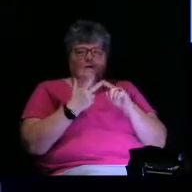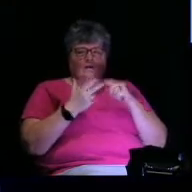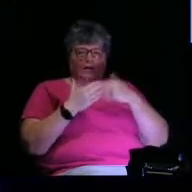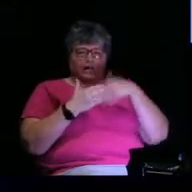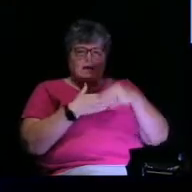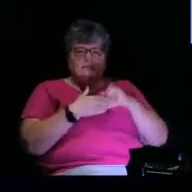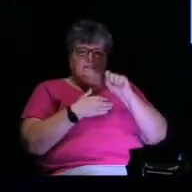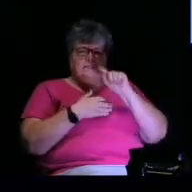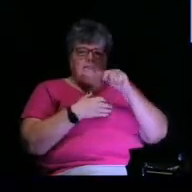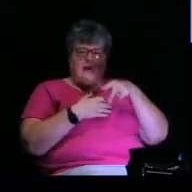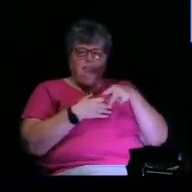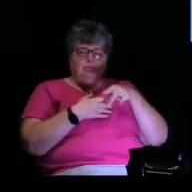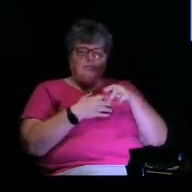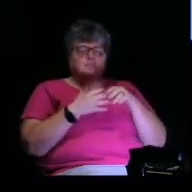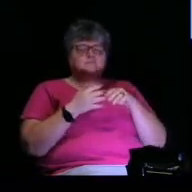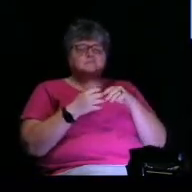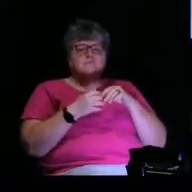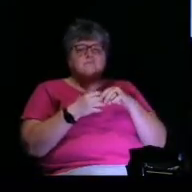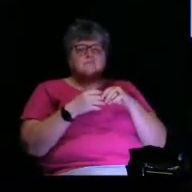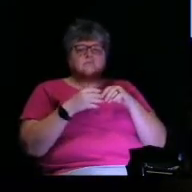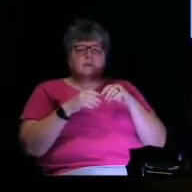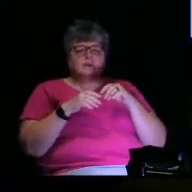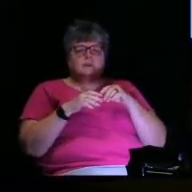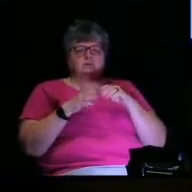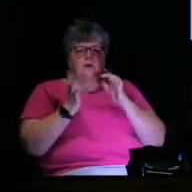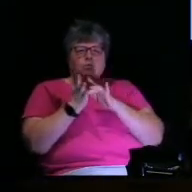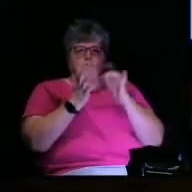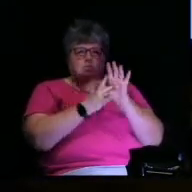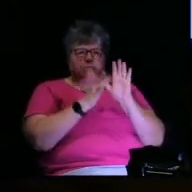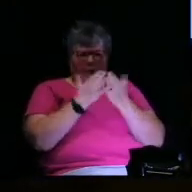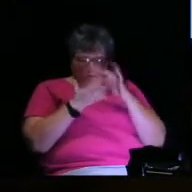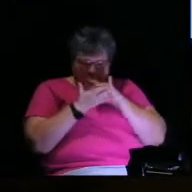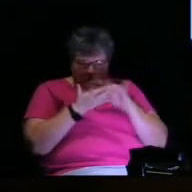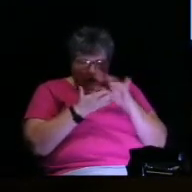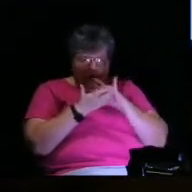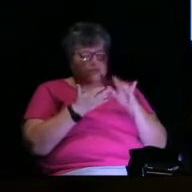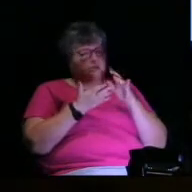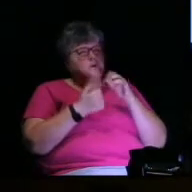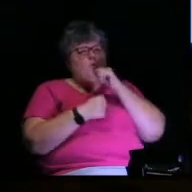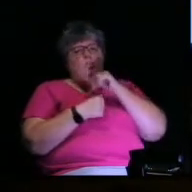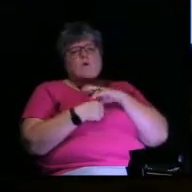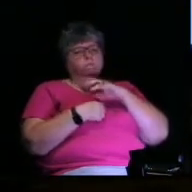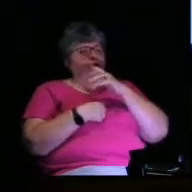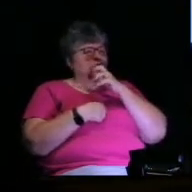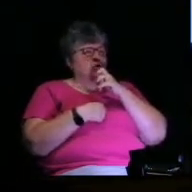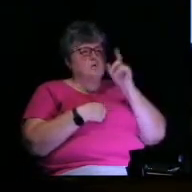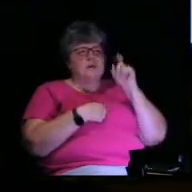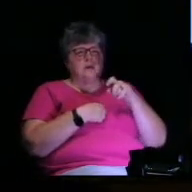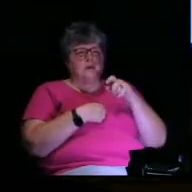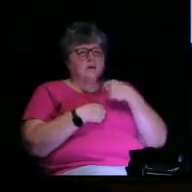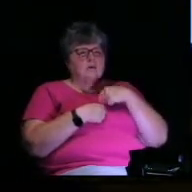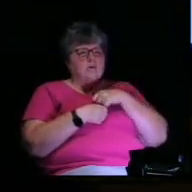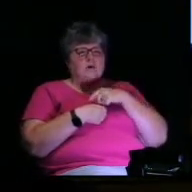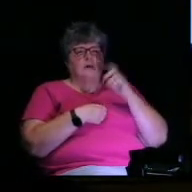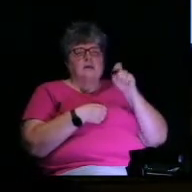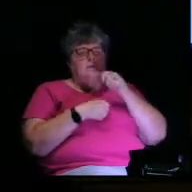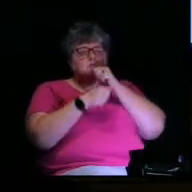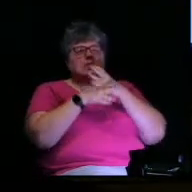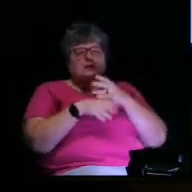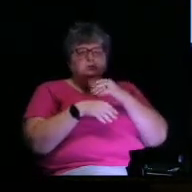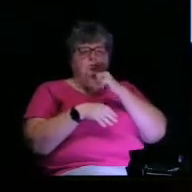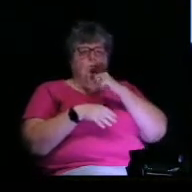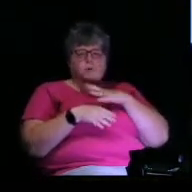okay? You can. There's classes. There's Bible studies. There's women, unique blessed women's studies and men's